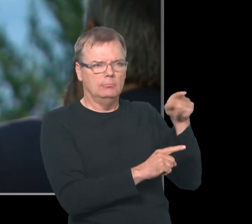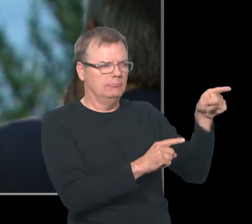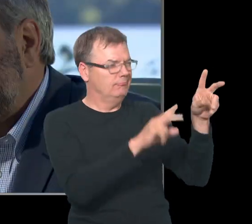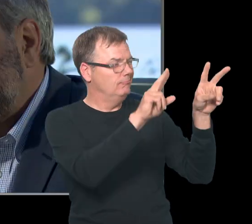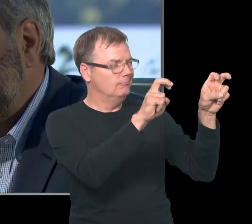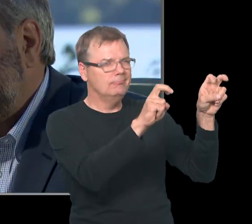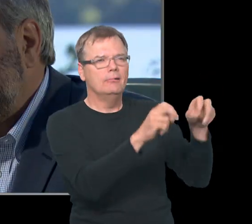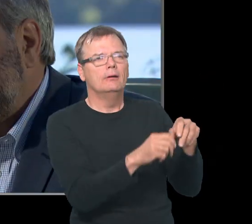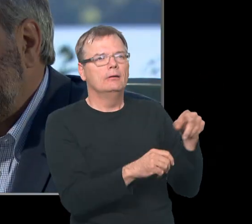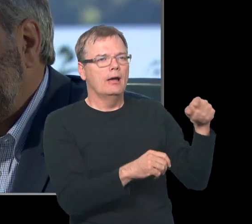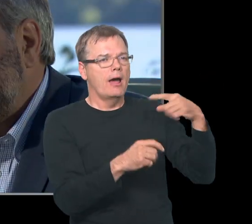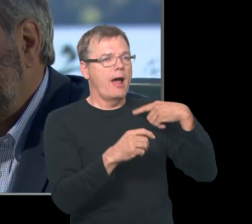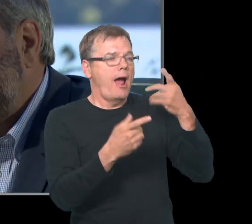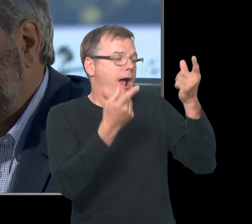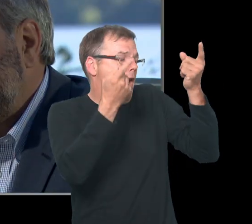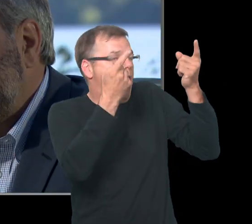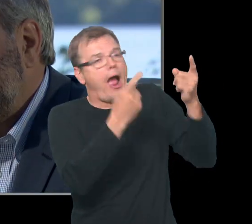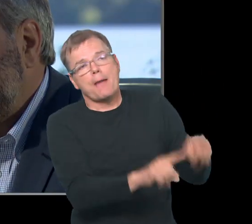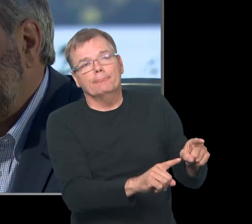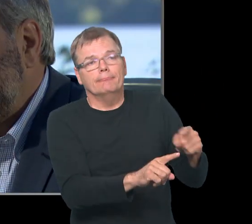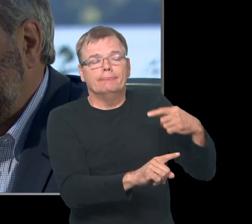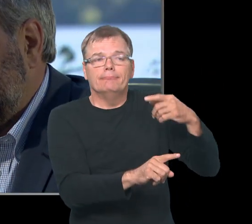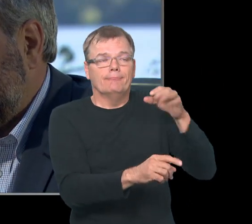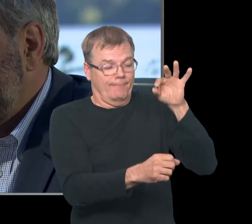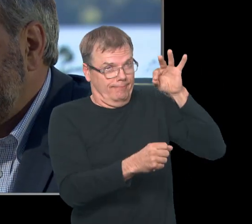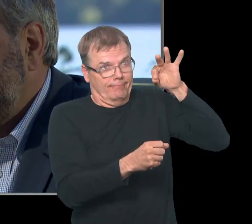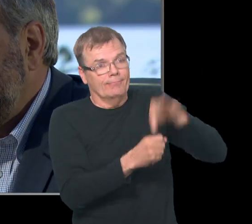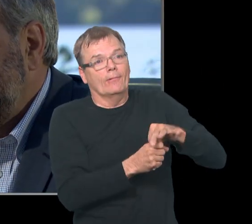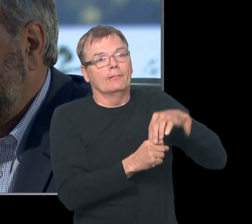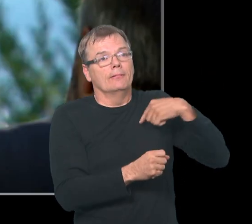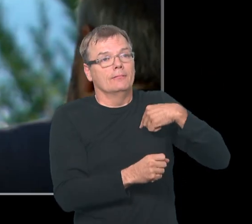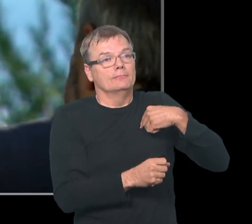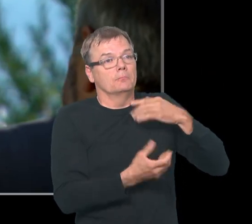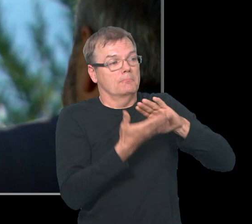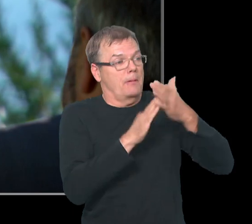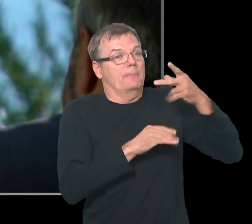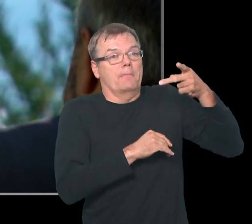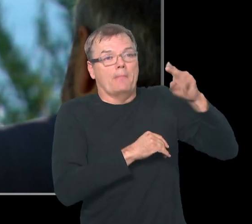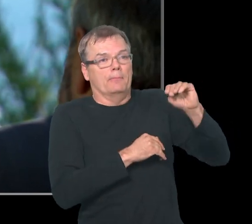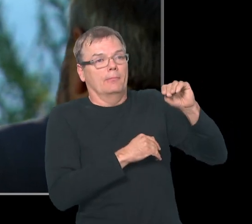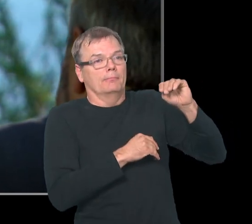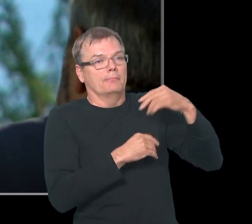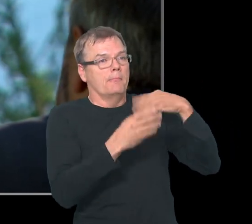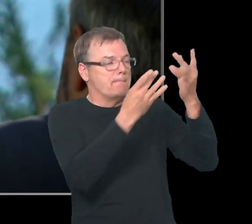say, poof, you're gone. You know what you're talking about? Yes. The Senate. Yes.